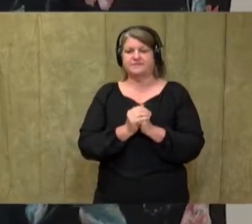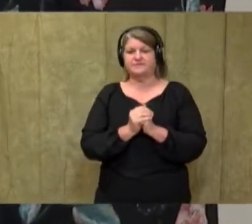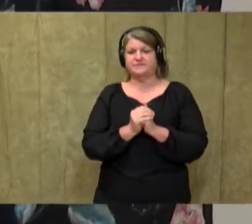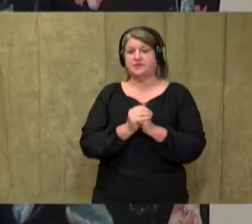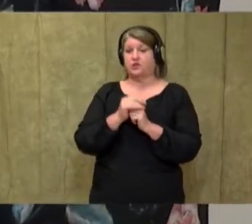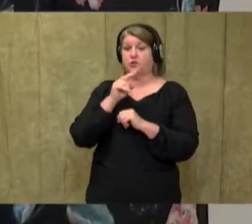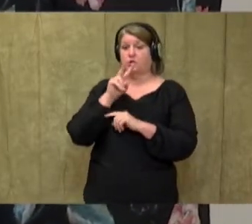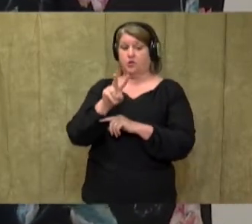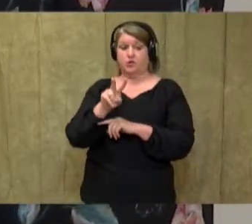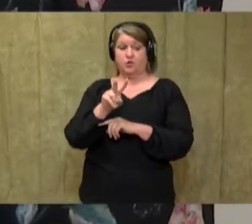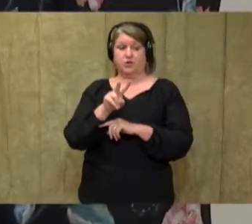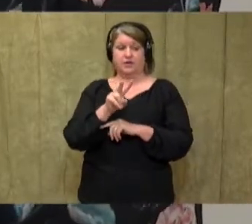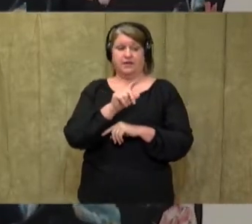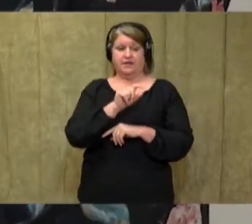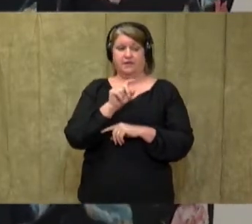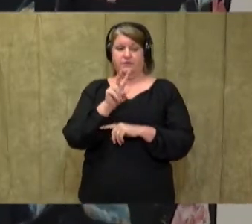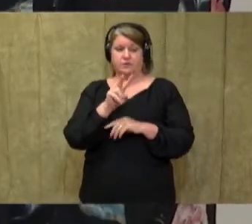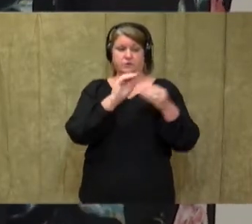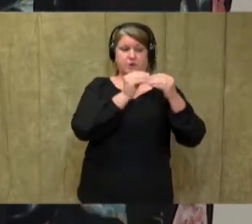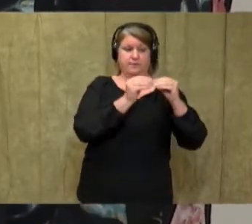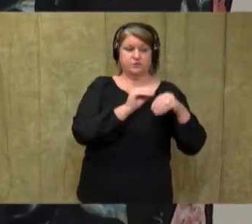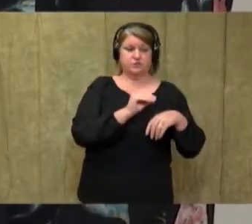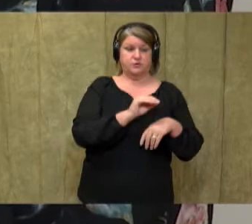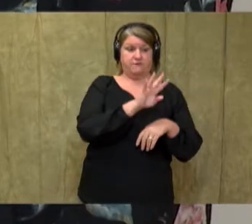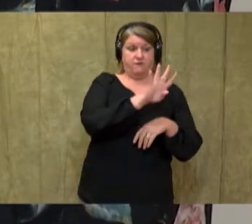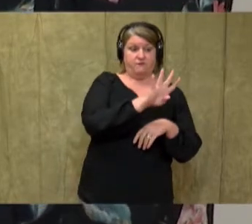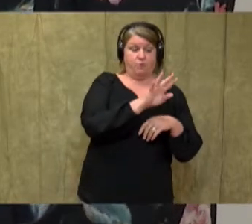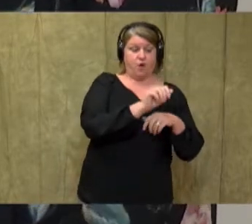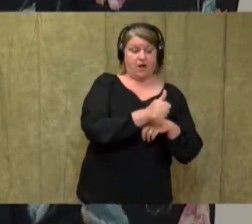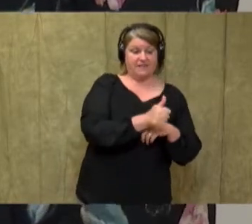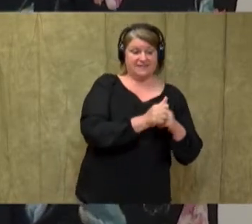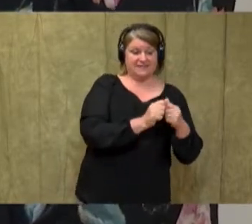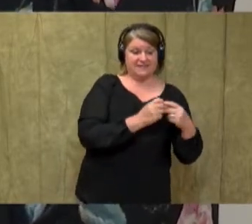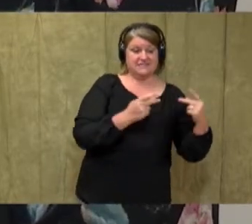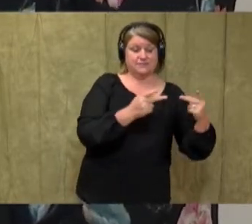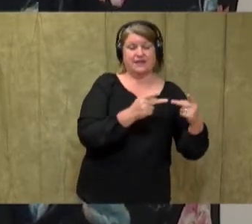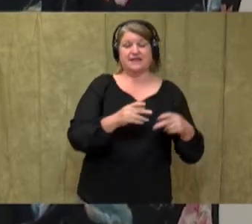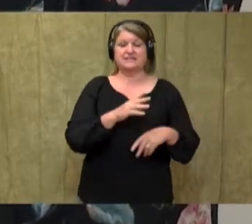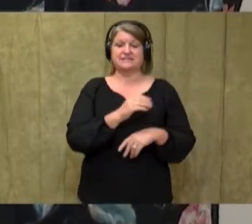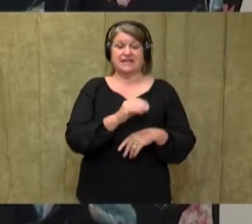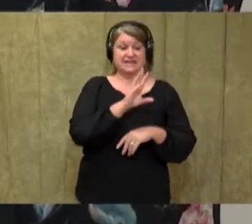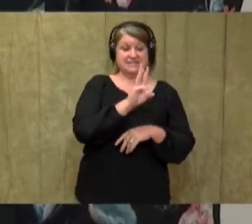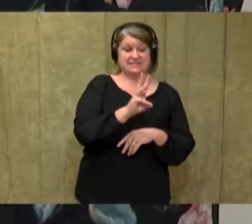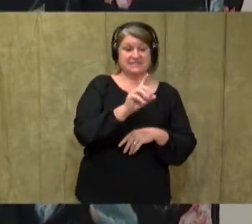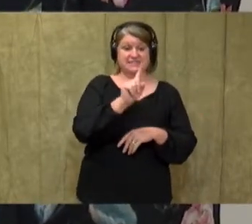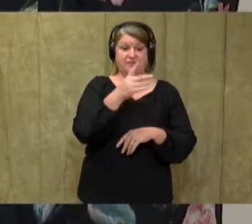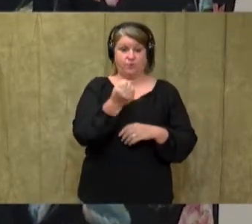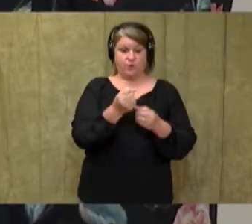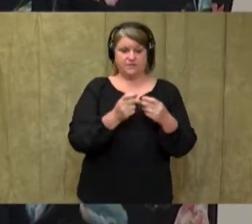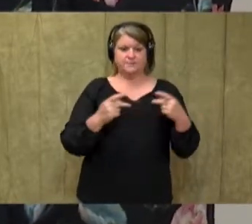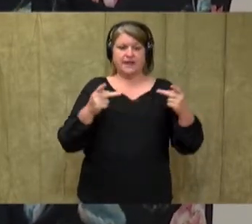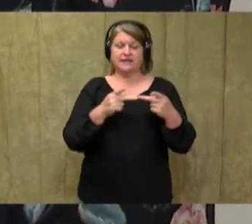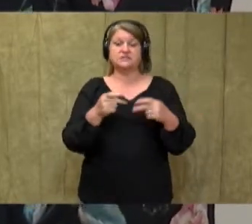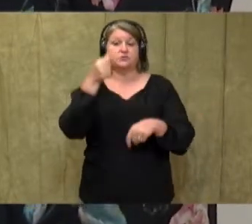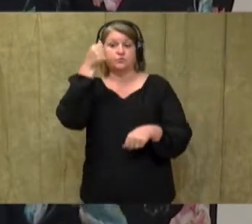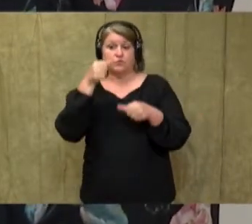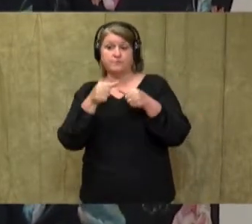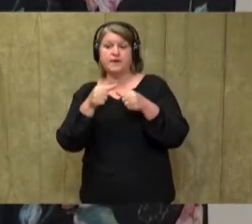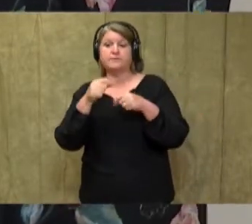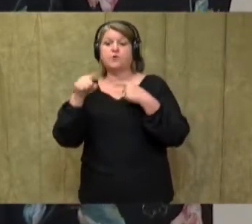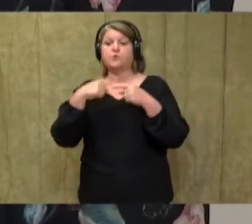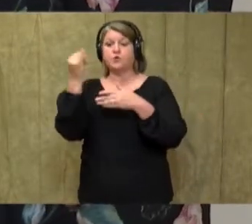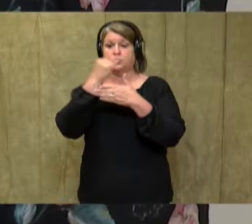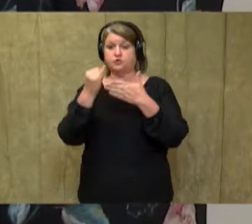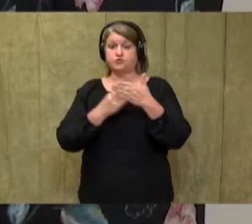Look at the two digits. You have a 4 in the tens place and a 6 in the ones place. Remember, when you draw